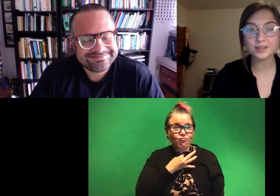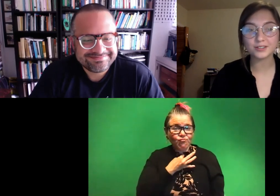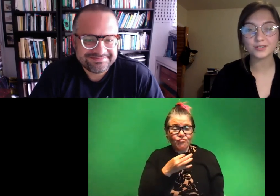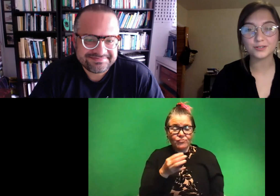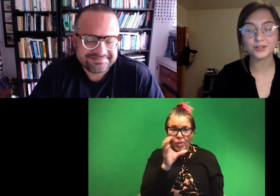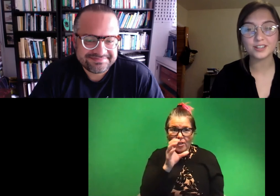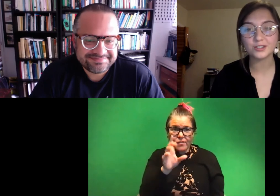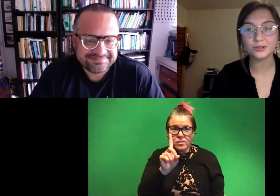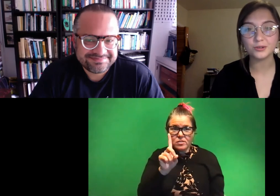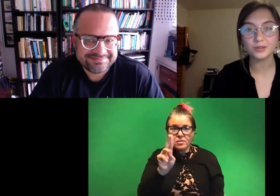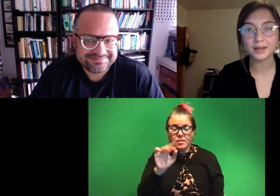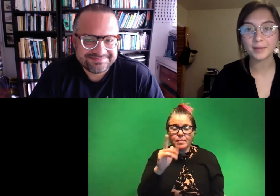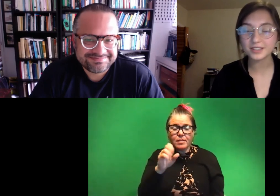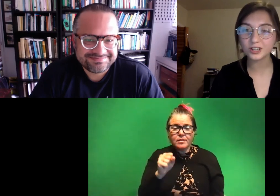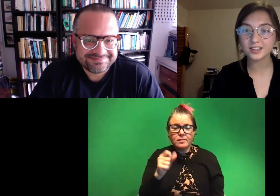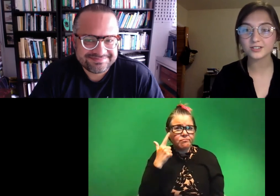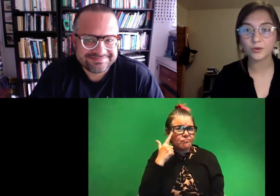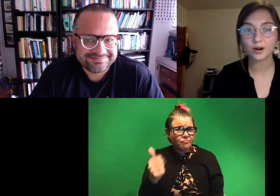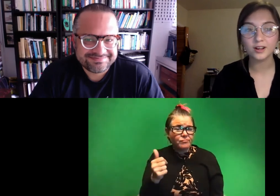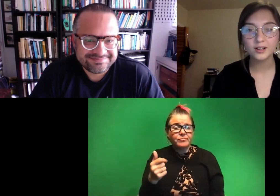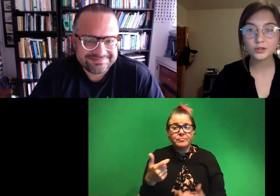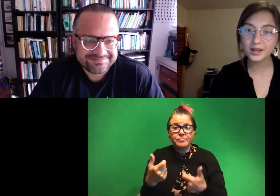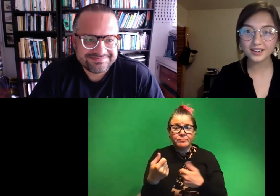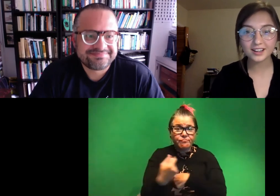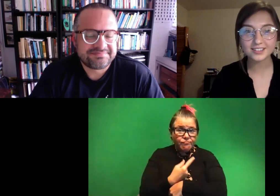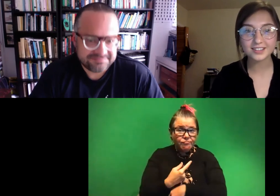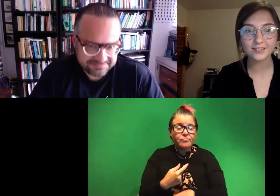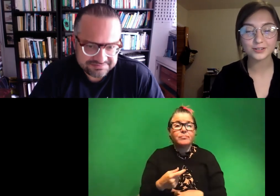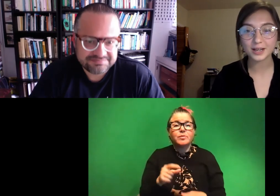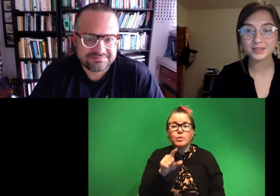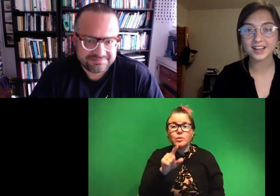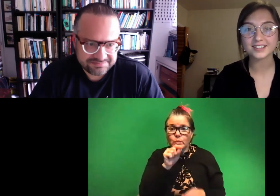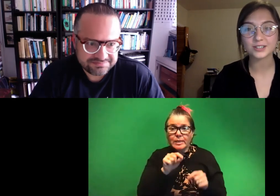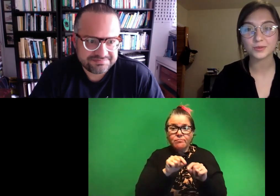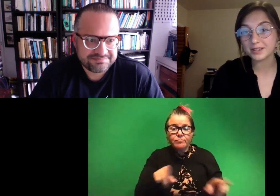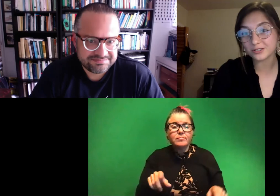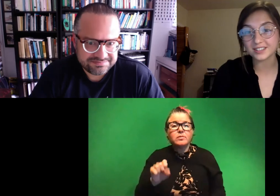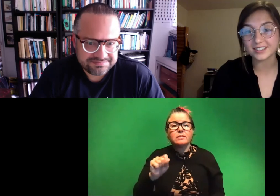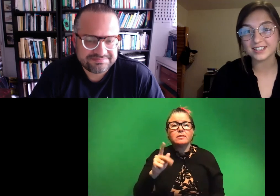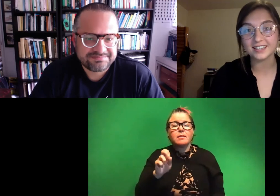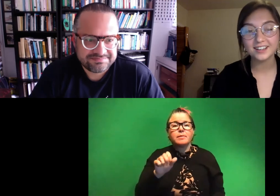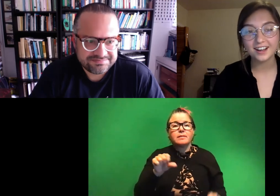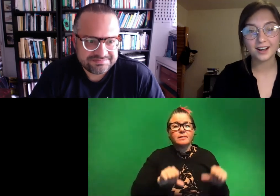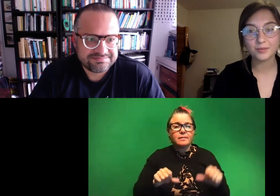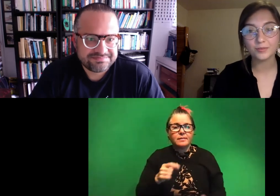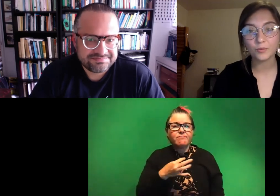dung beetles, feel free to like message us or tweet at us for Skype a Scientist. We'd be interested to